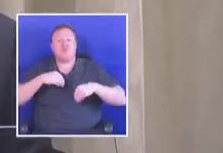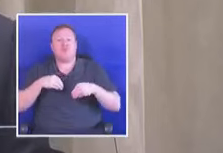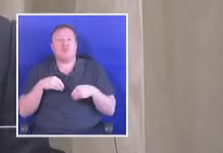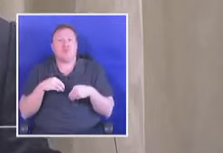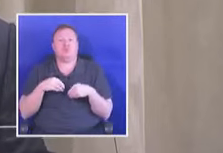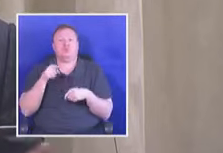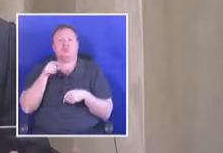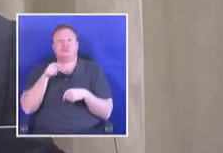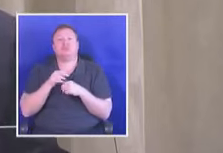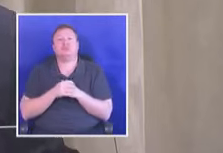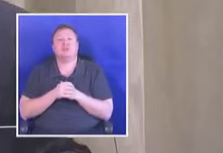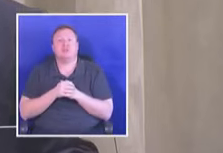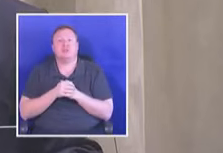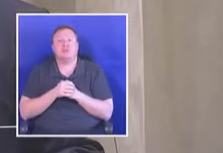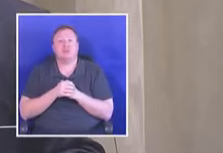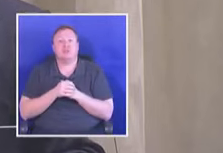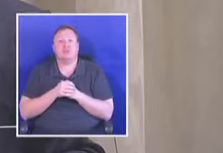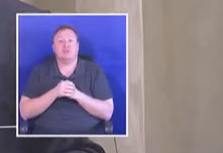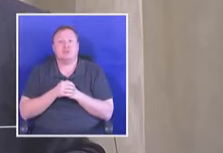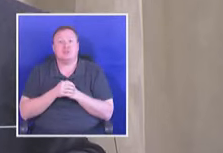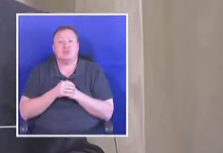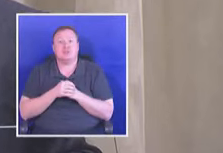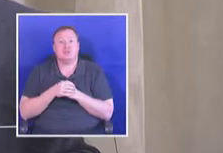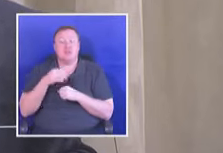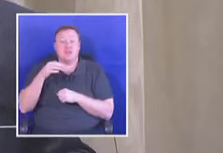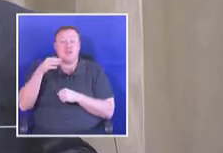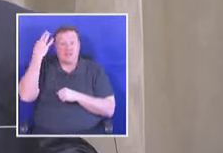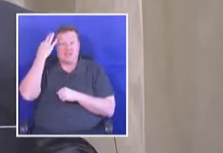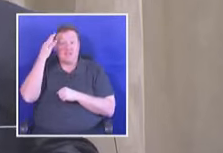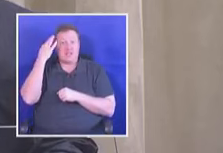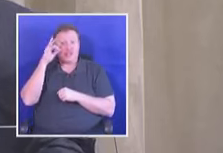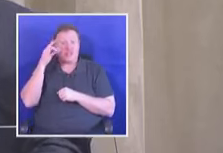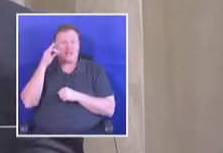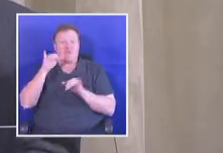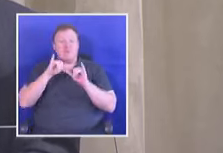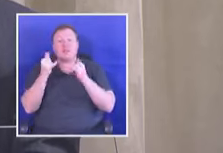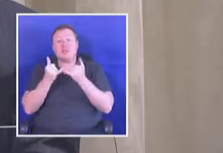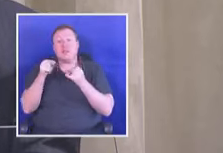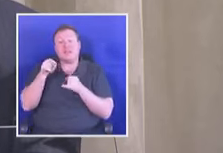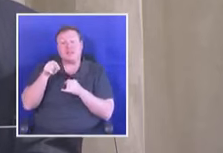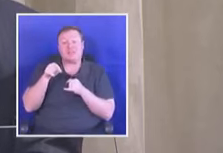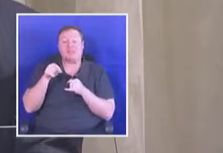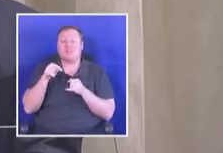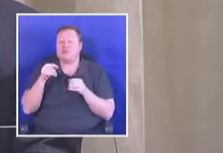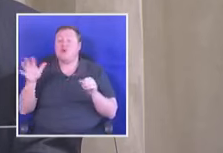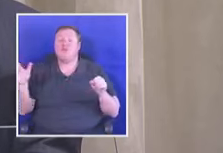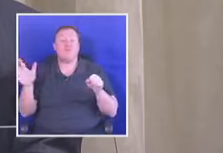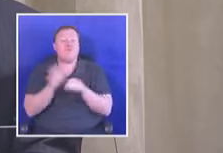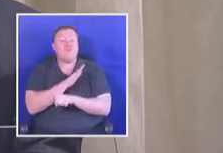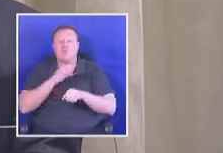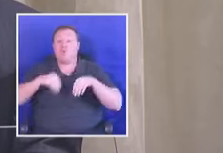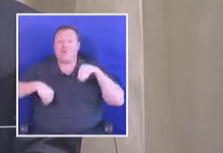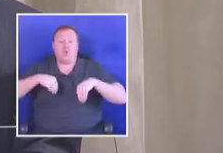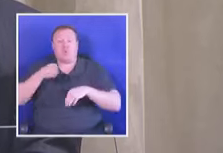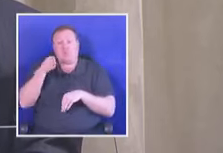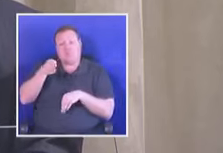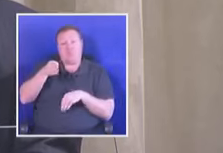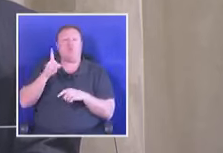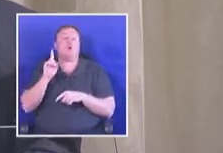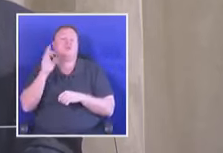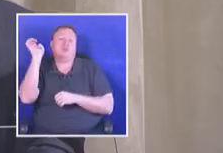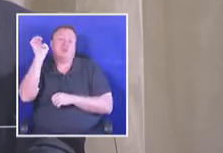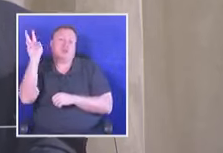an entity of government that was totally and completely captured, it was Eskom. And